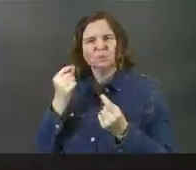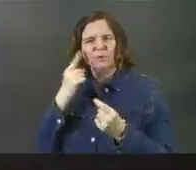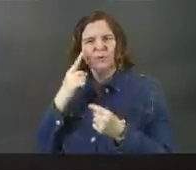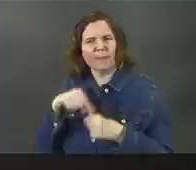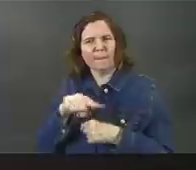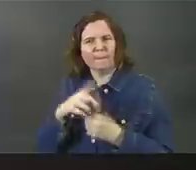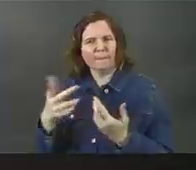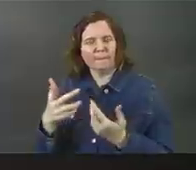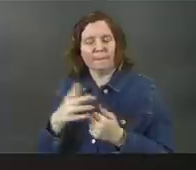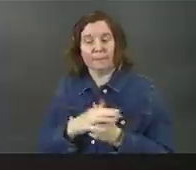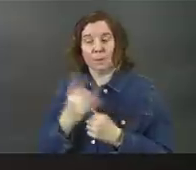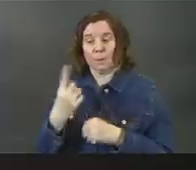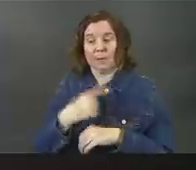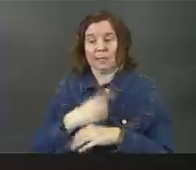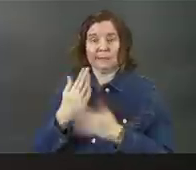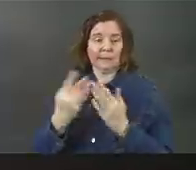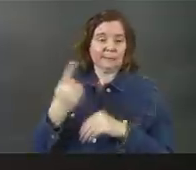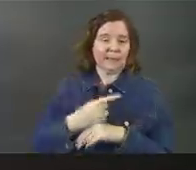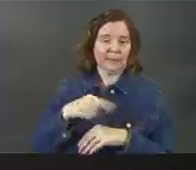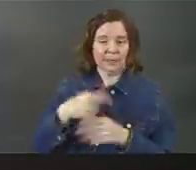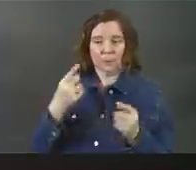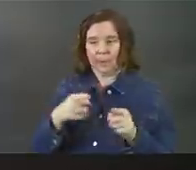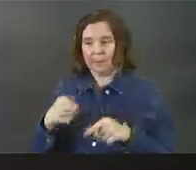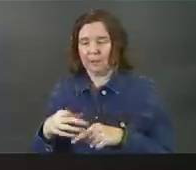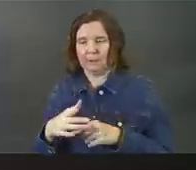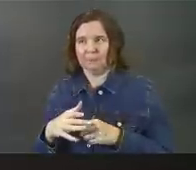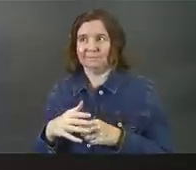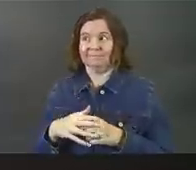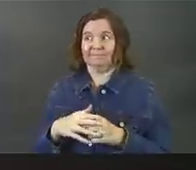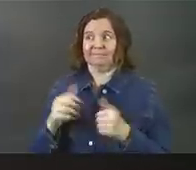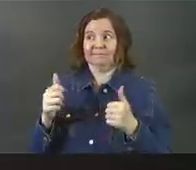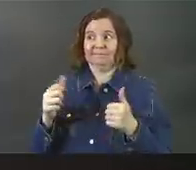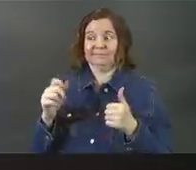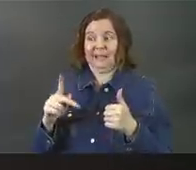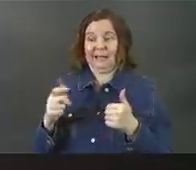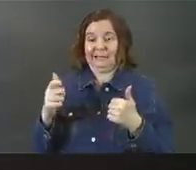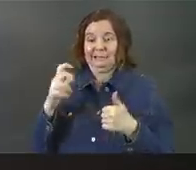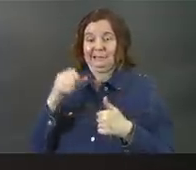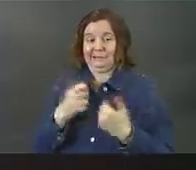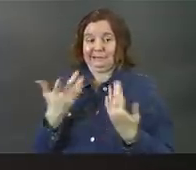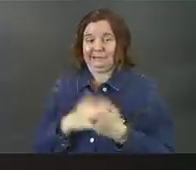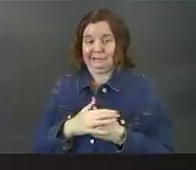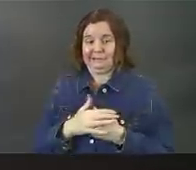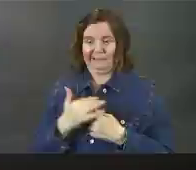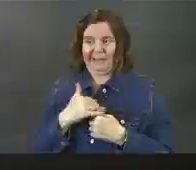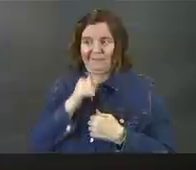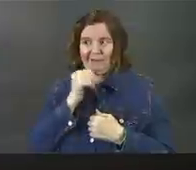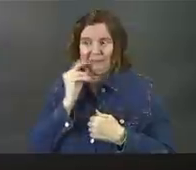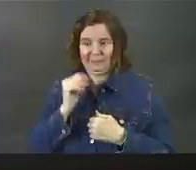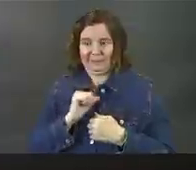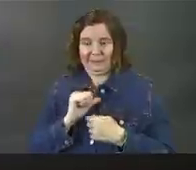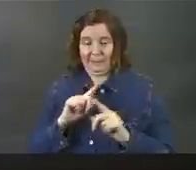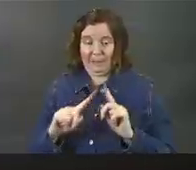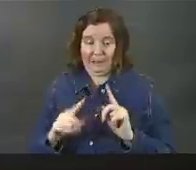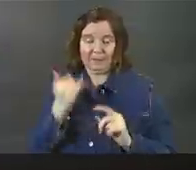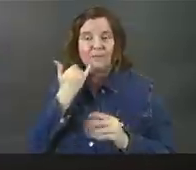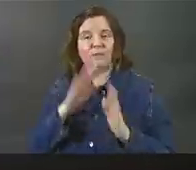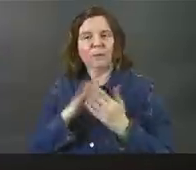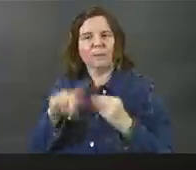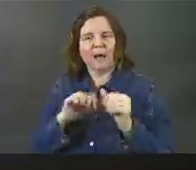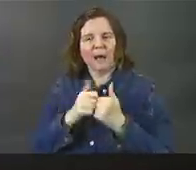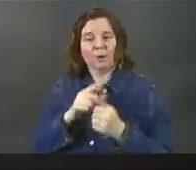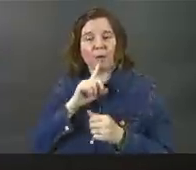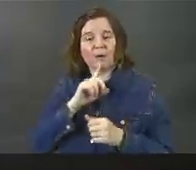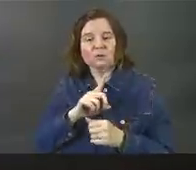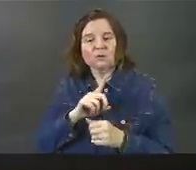them? One day, someday, this is going to go down. It's like, great, I guess. I haven't experienced it. But if this book is about